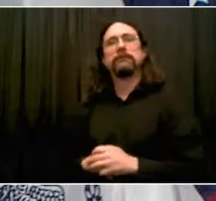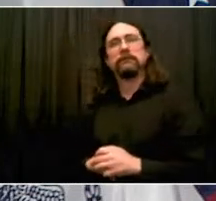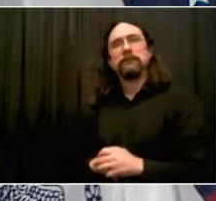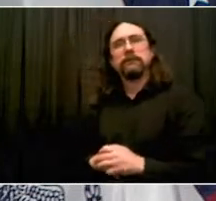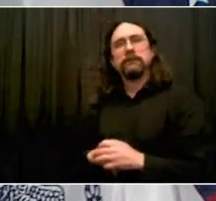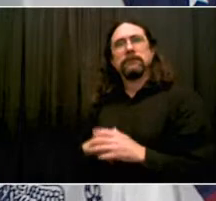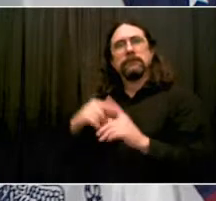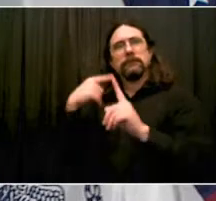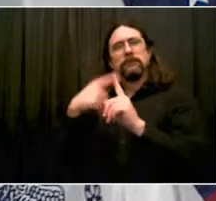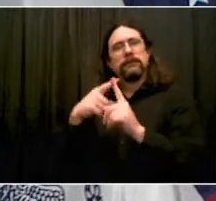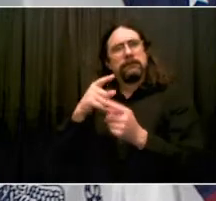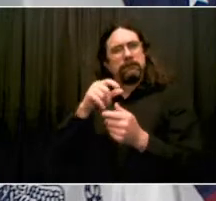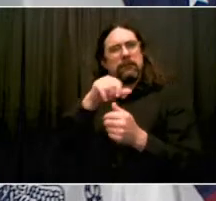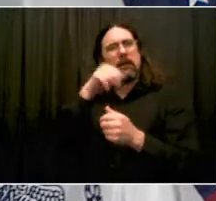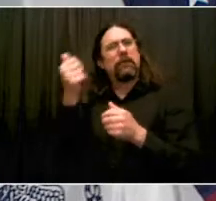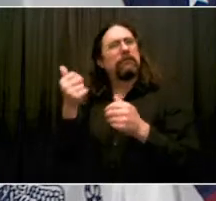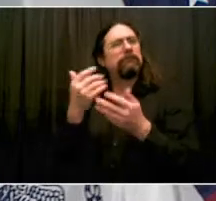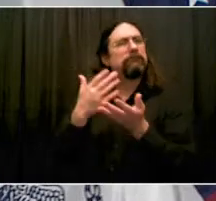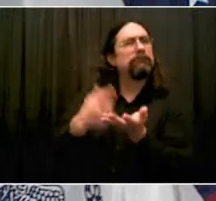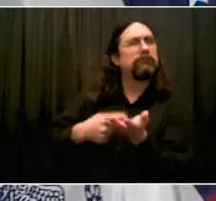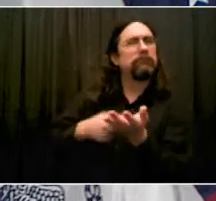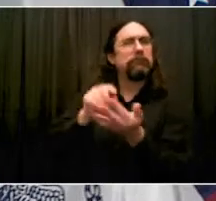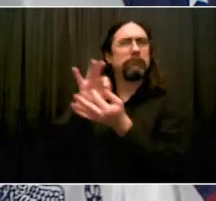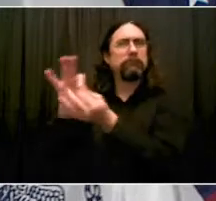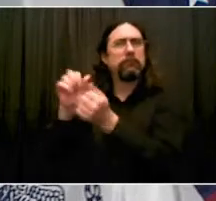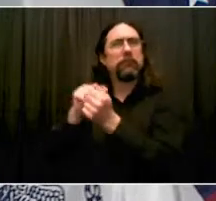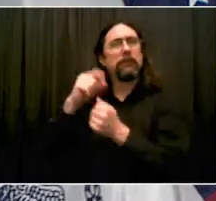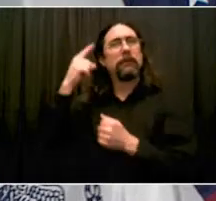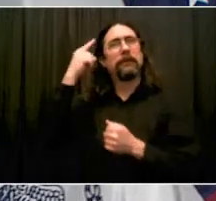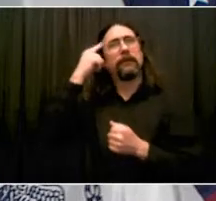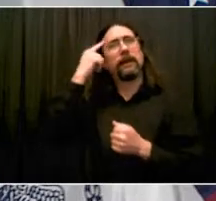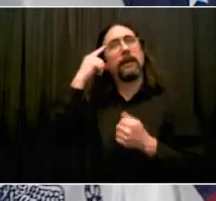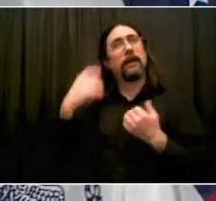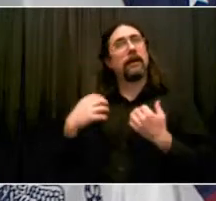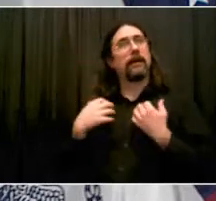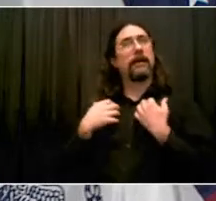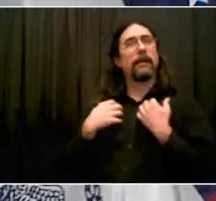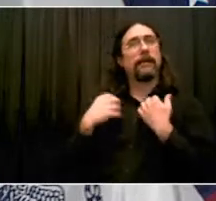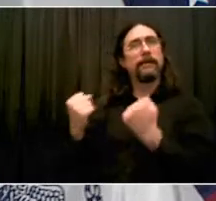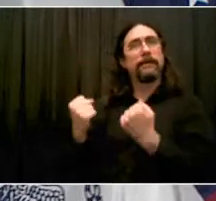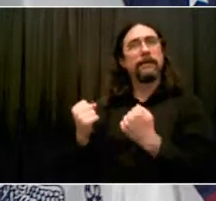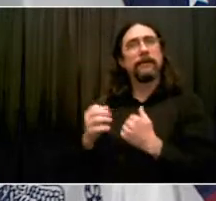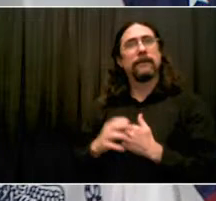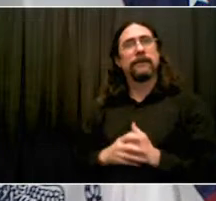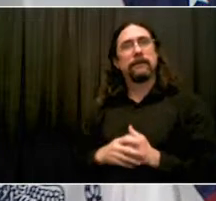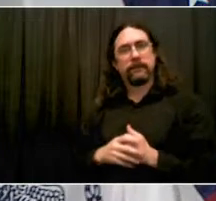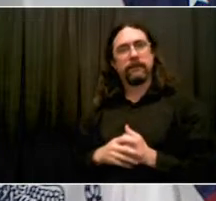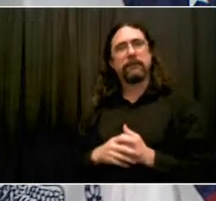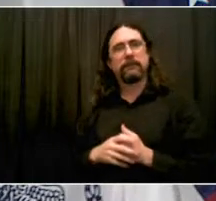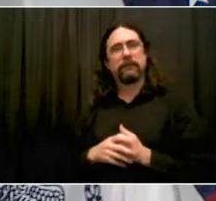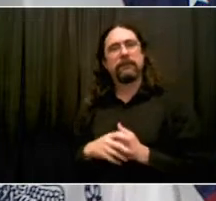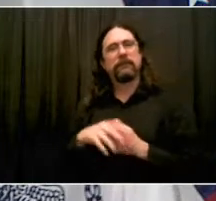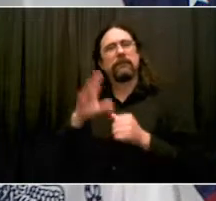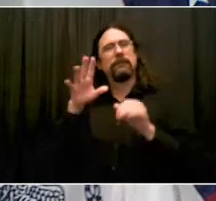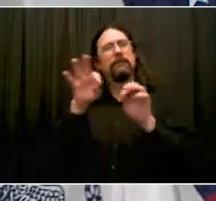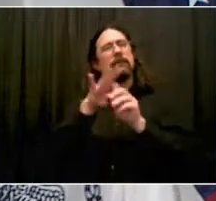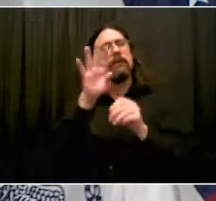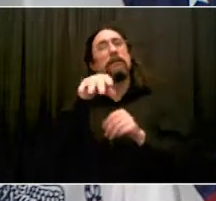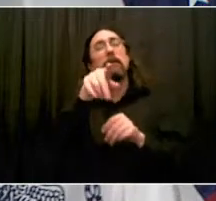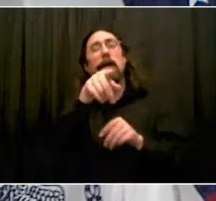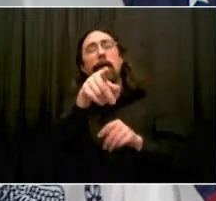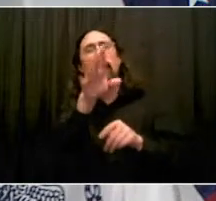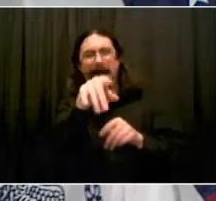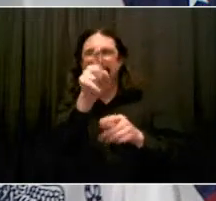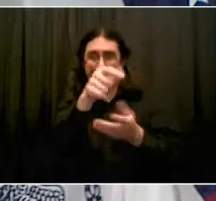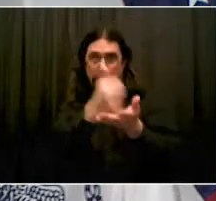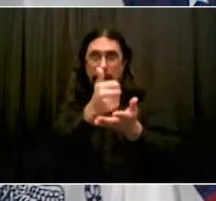them. We're going to be using all the tools we have in multiple languages in all communities to let people know that